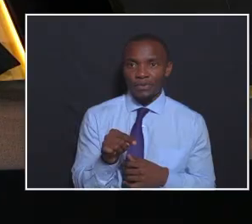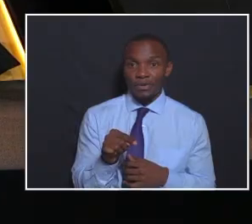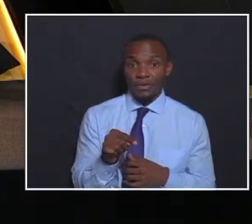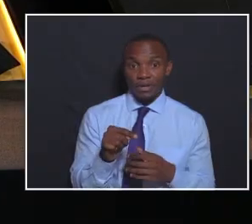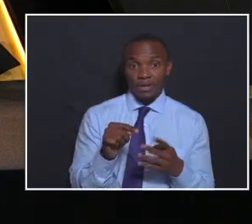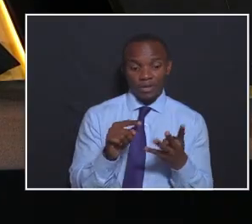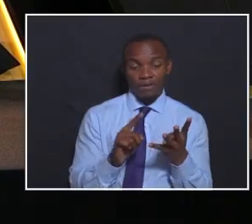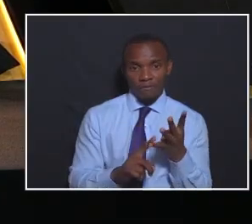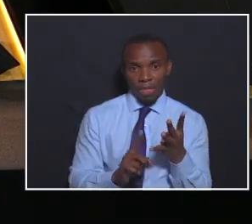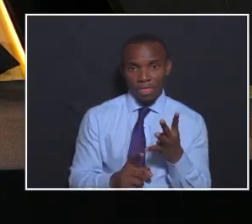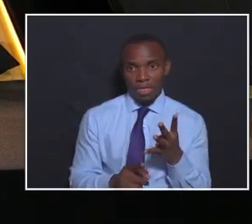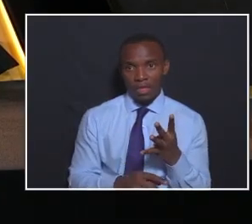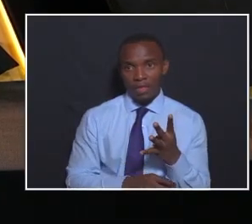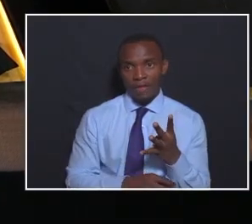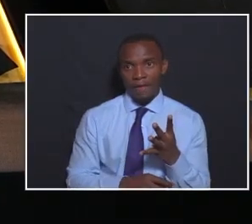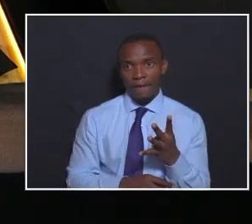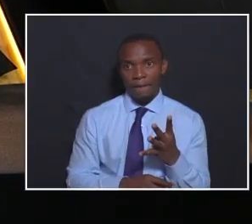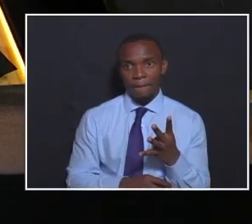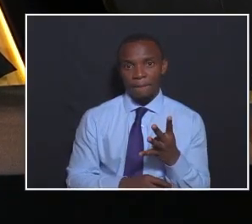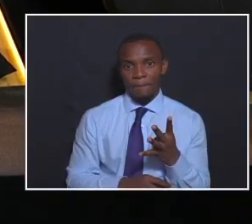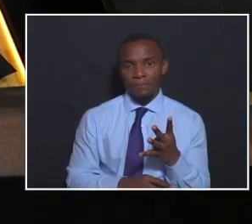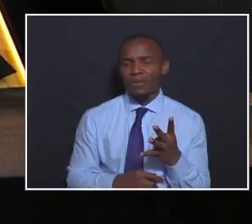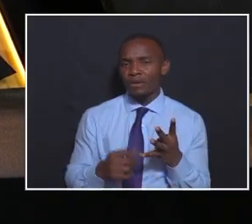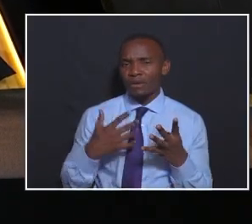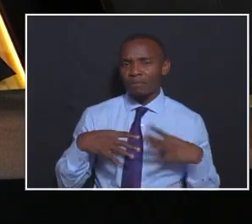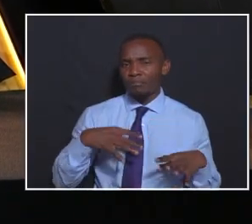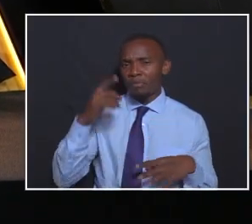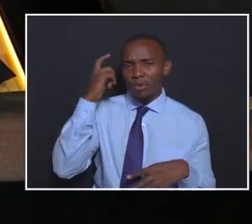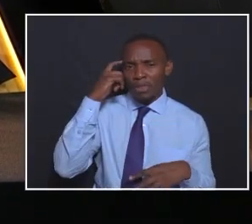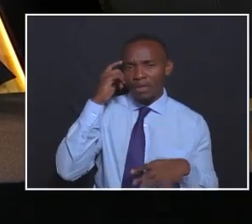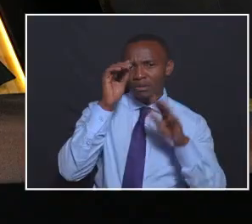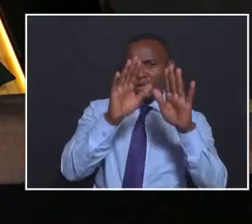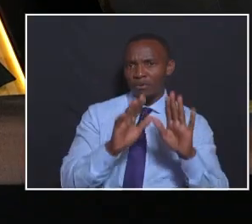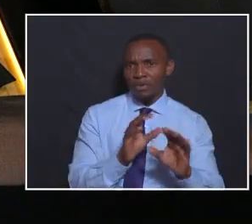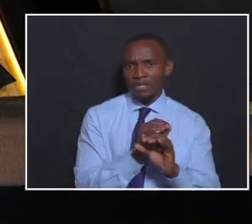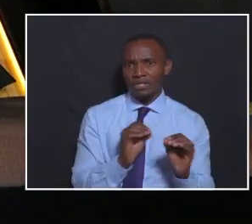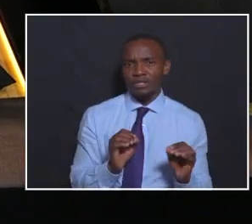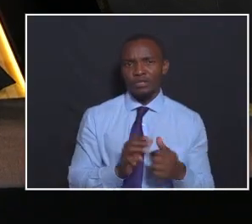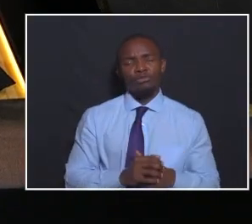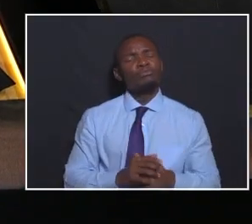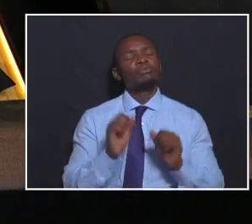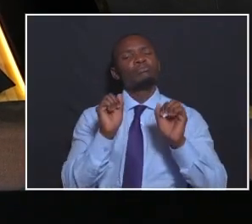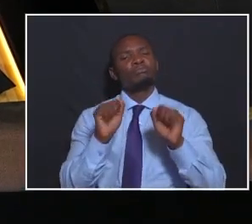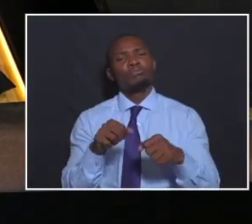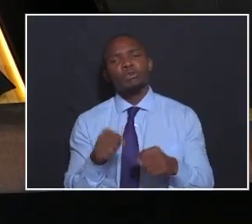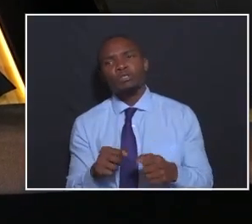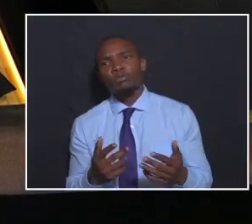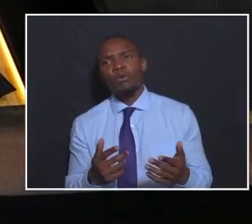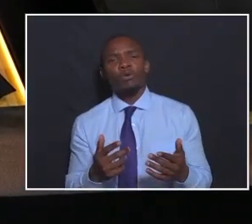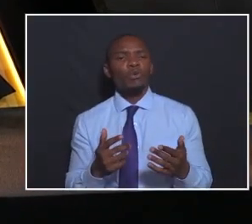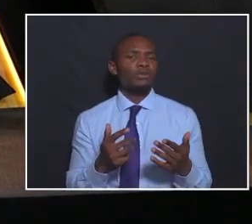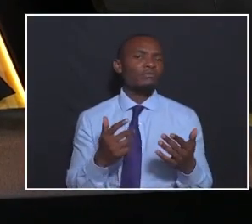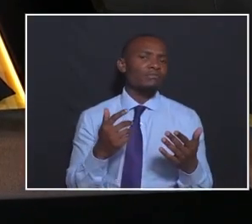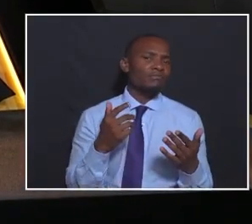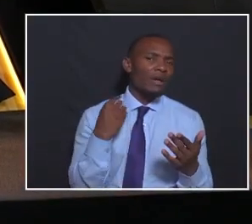here is not considered as important. You can spend a lot of money capturing